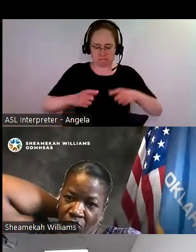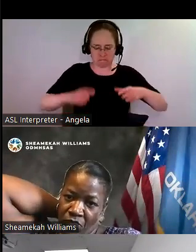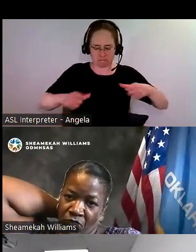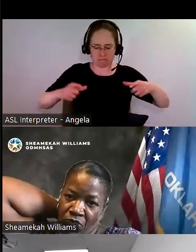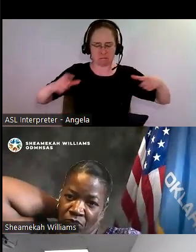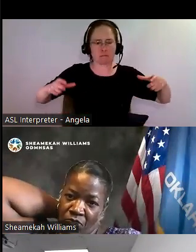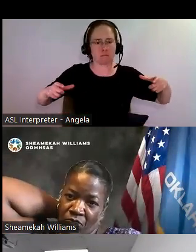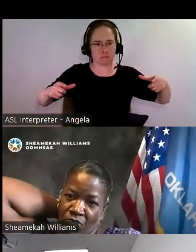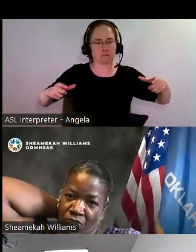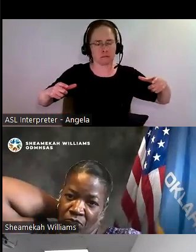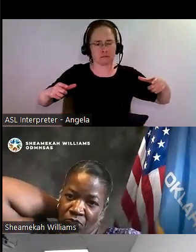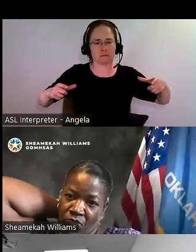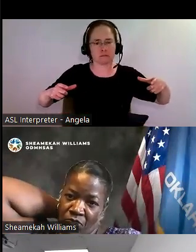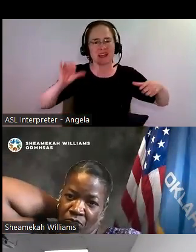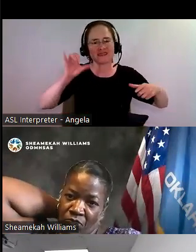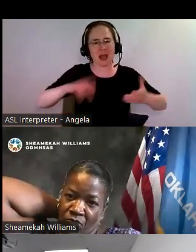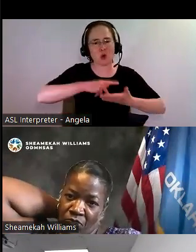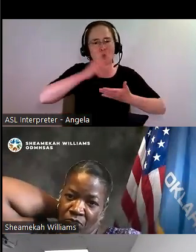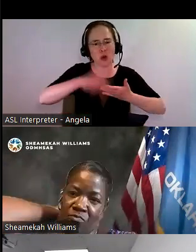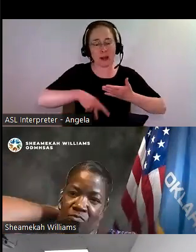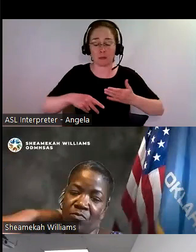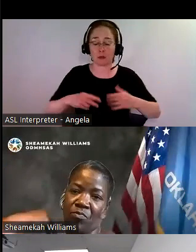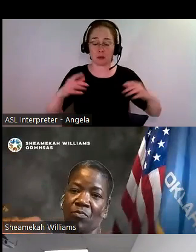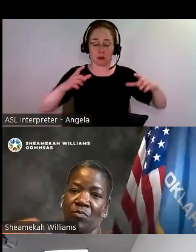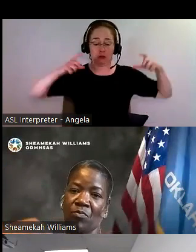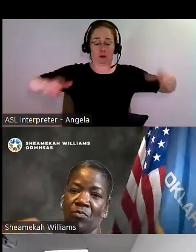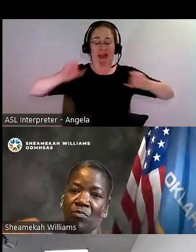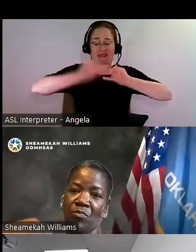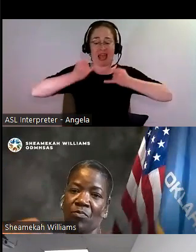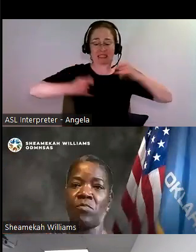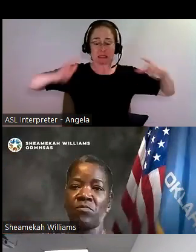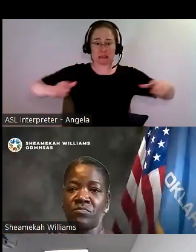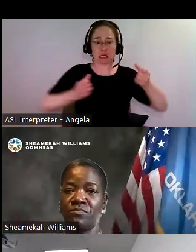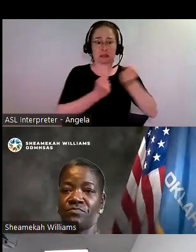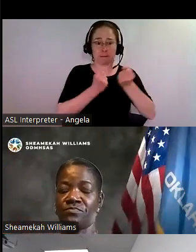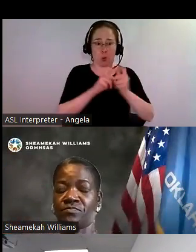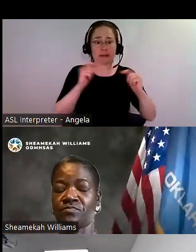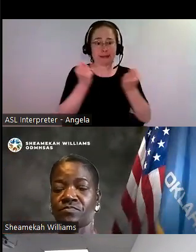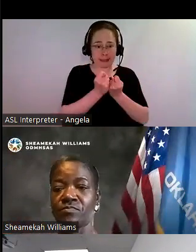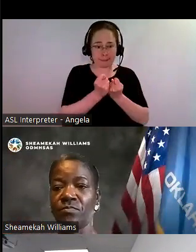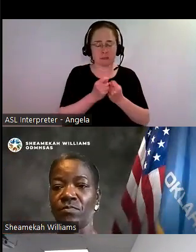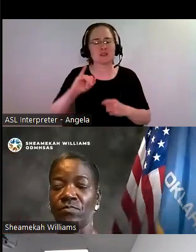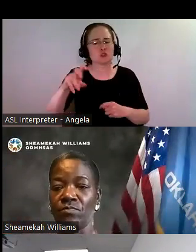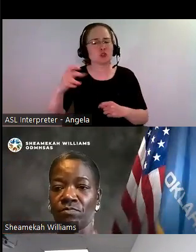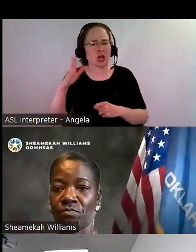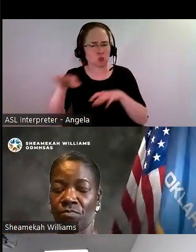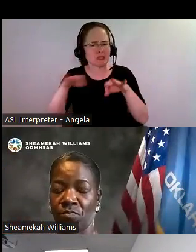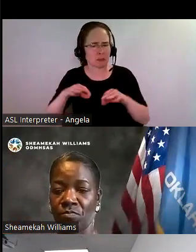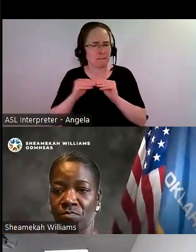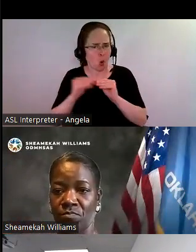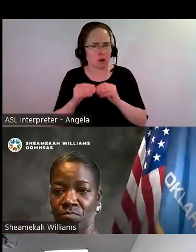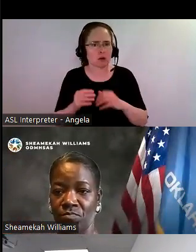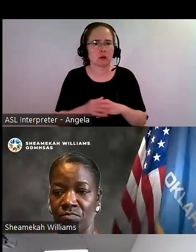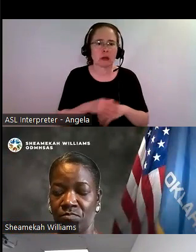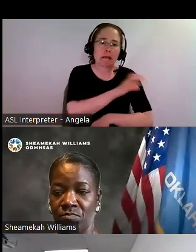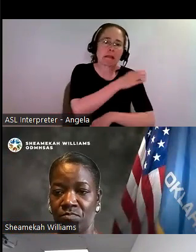client-centered program, and then on the outside of it is your support team, and Josh will talk a lot more about that, but your